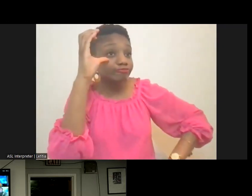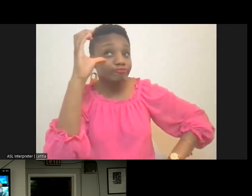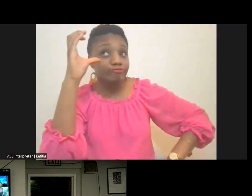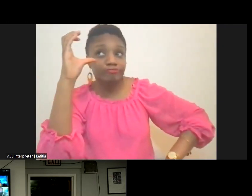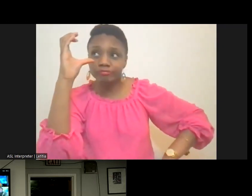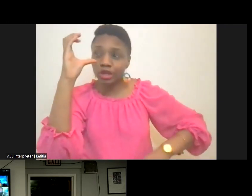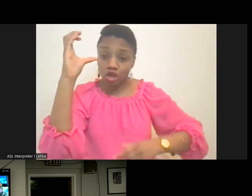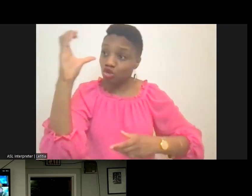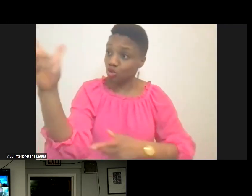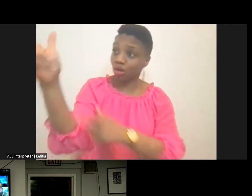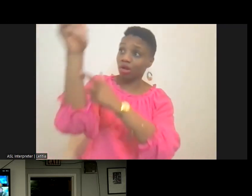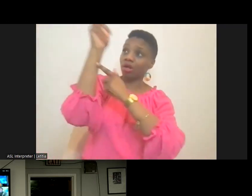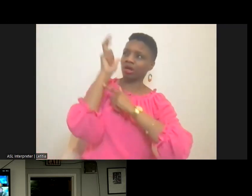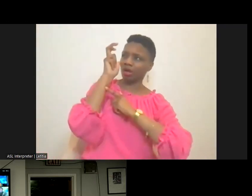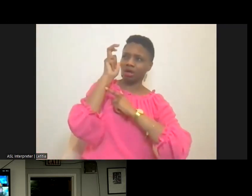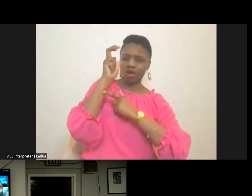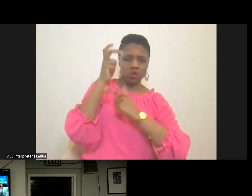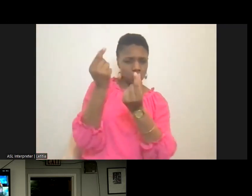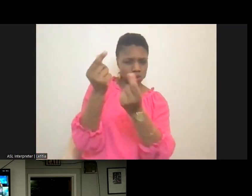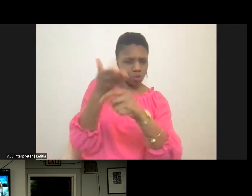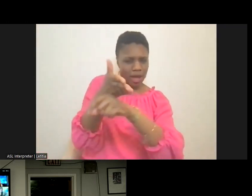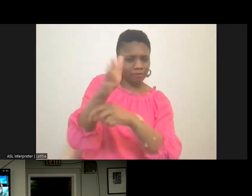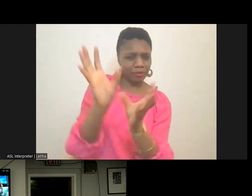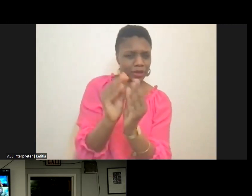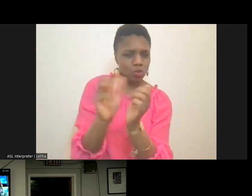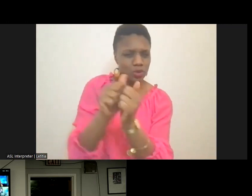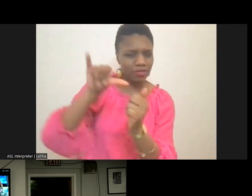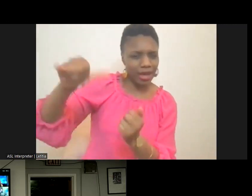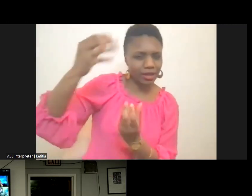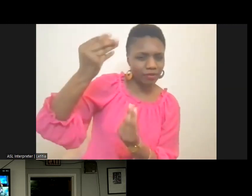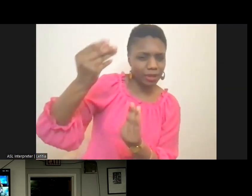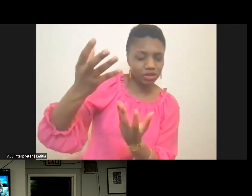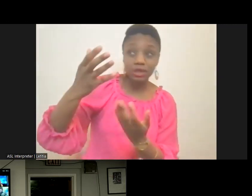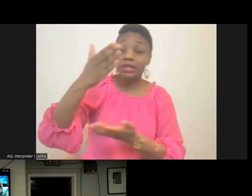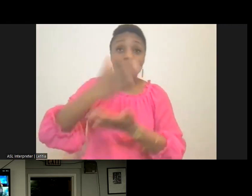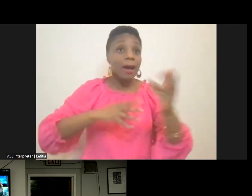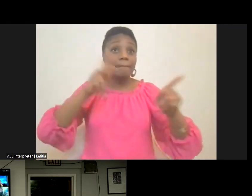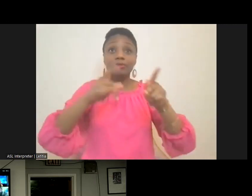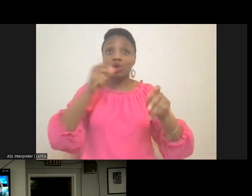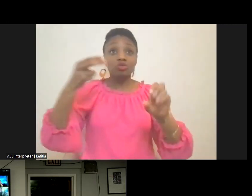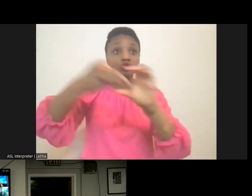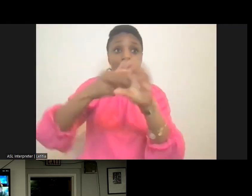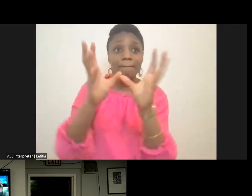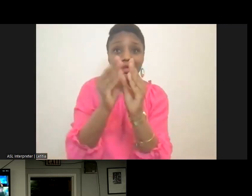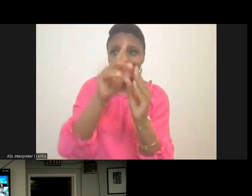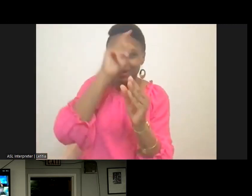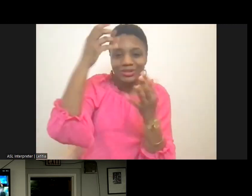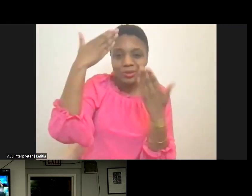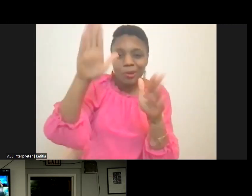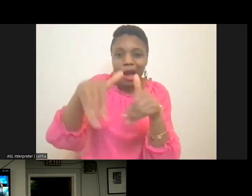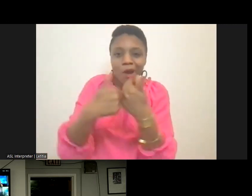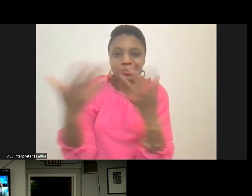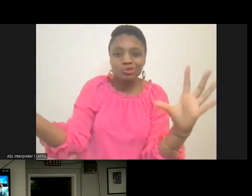some difficulty in getting folks to show up because they don't know how to connect. But speaking